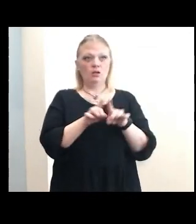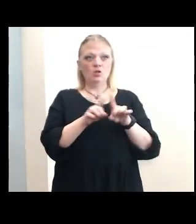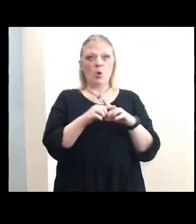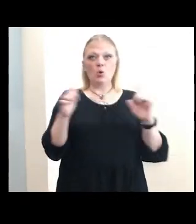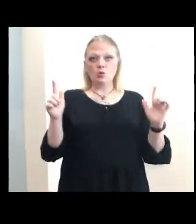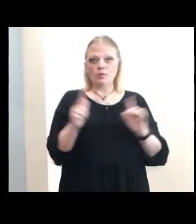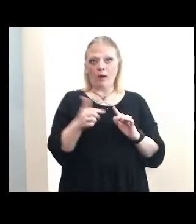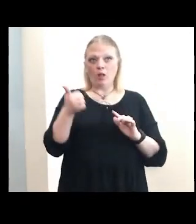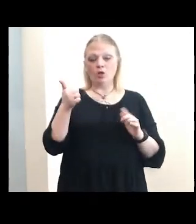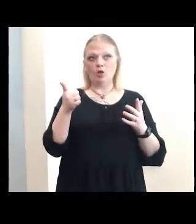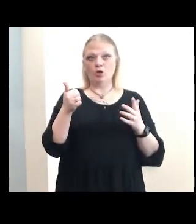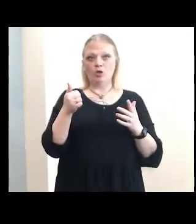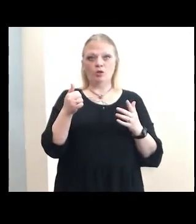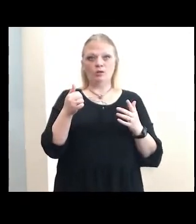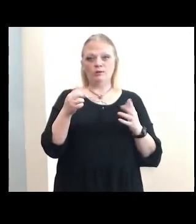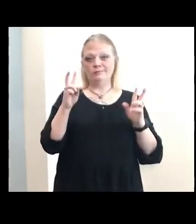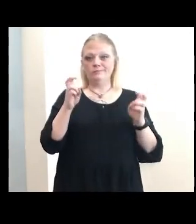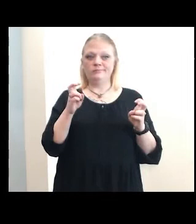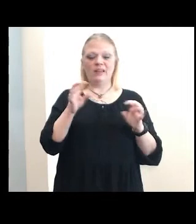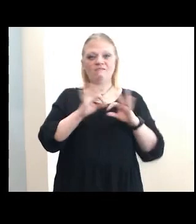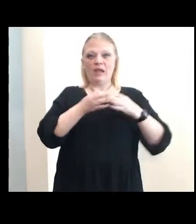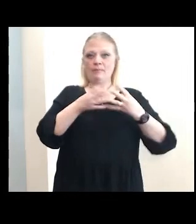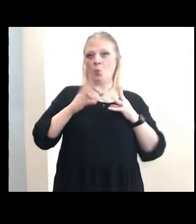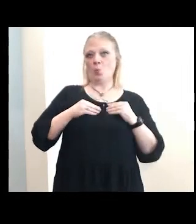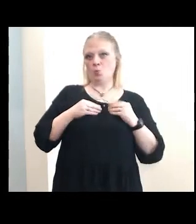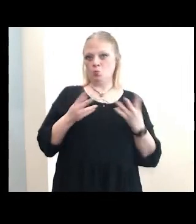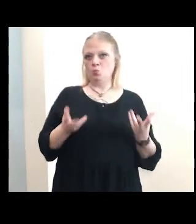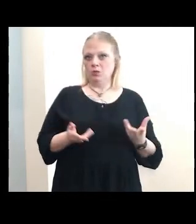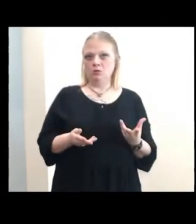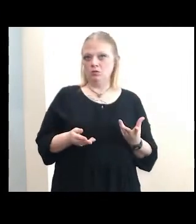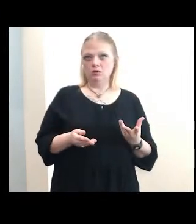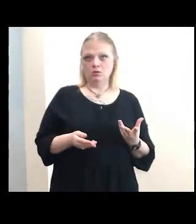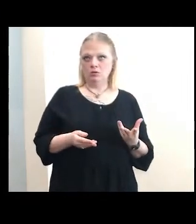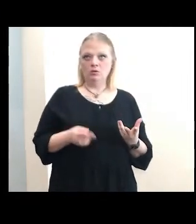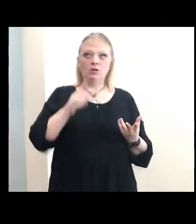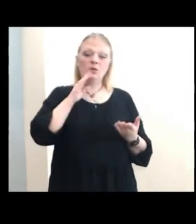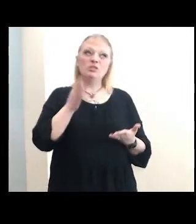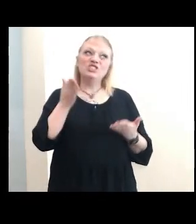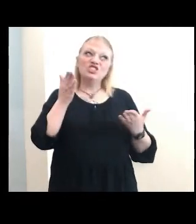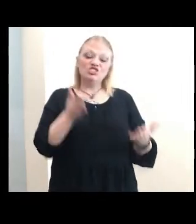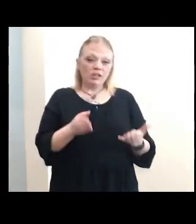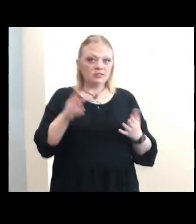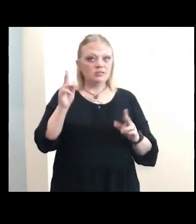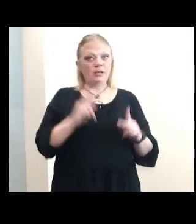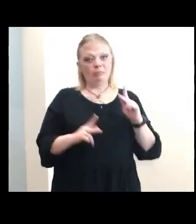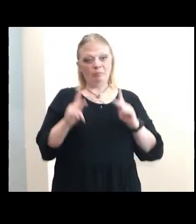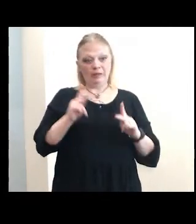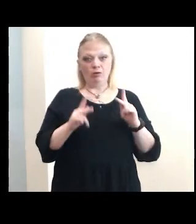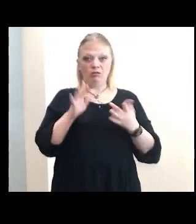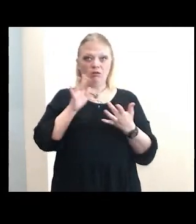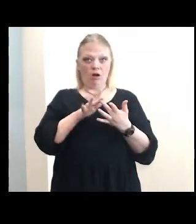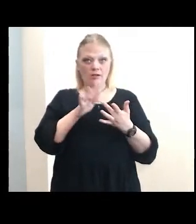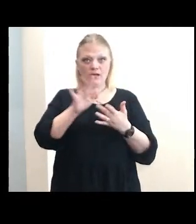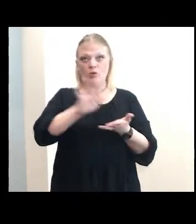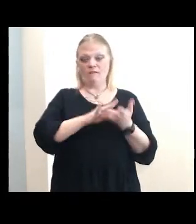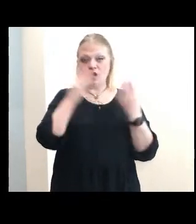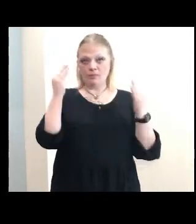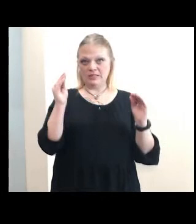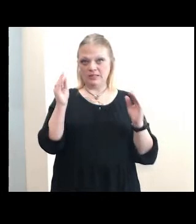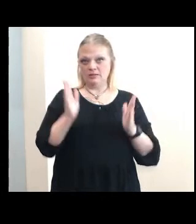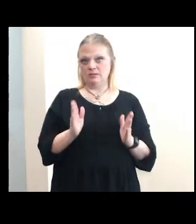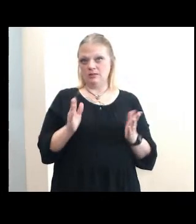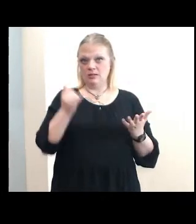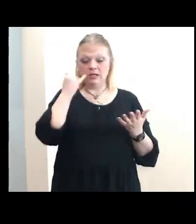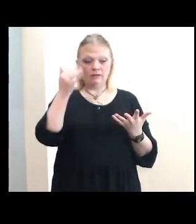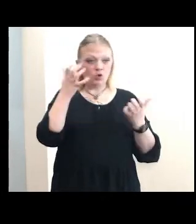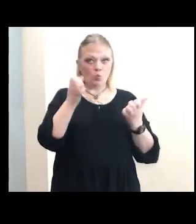smaller one mom and pop stores. So I would suggest that people contact their pharmacist, and if you want to